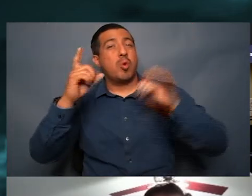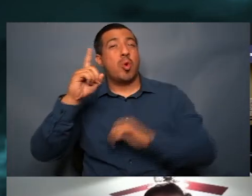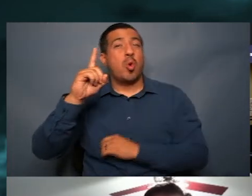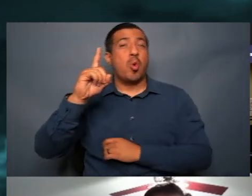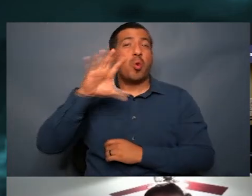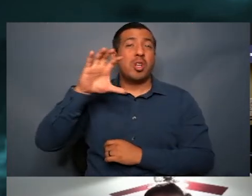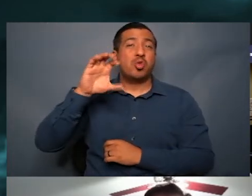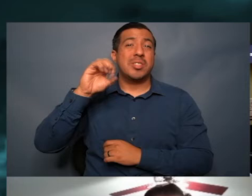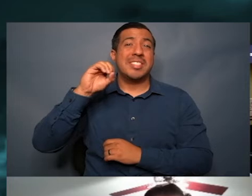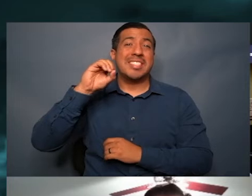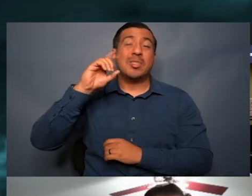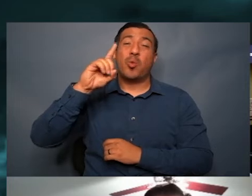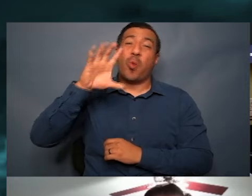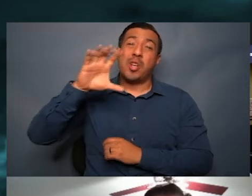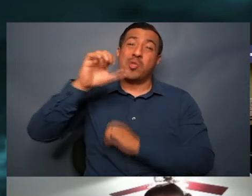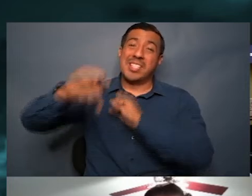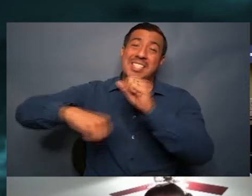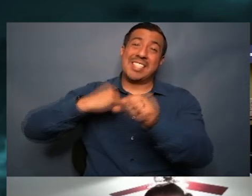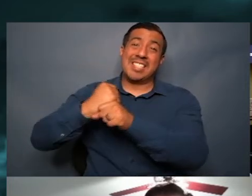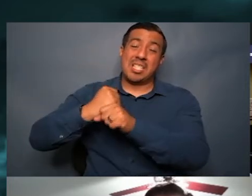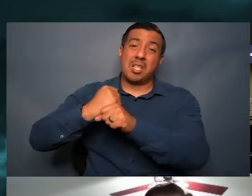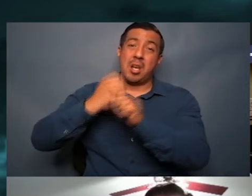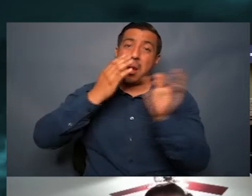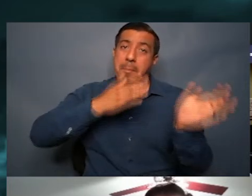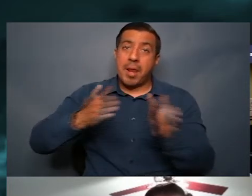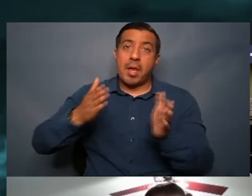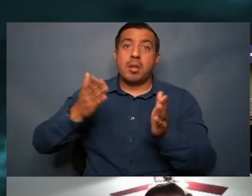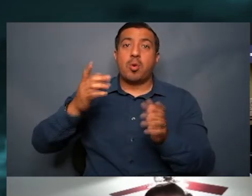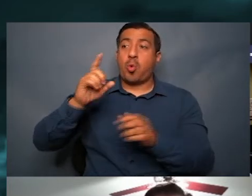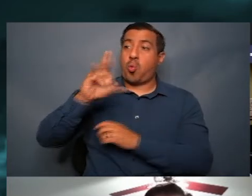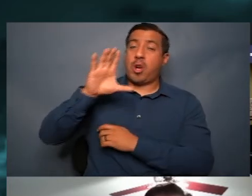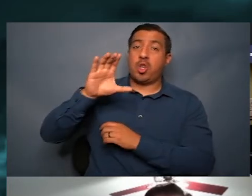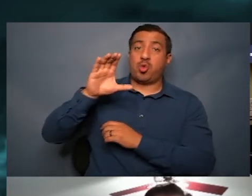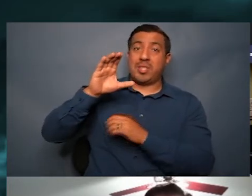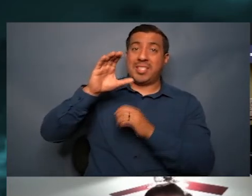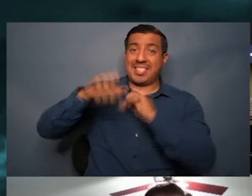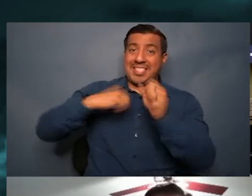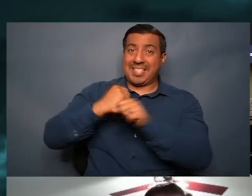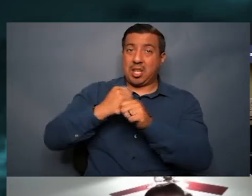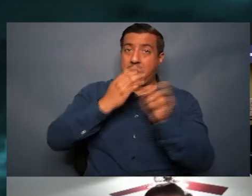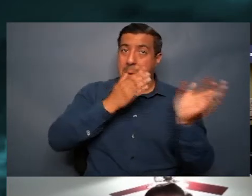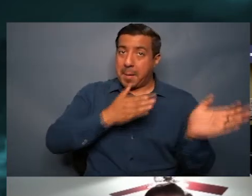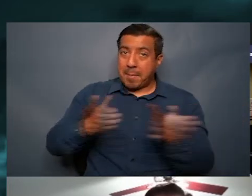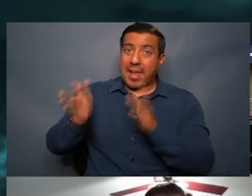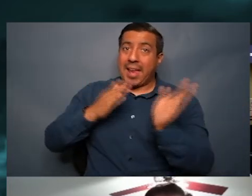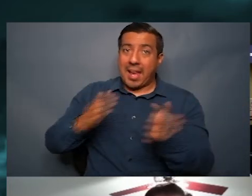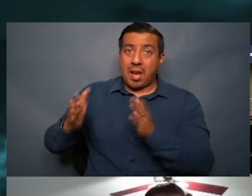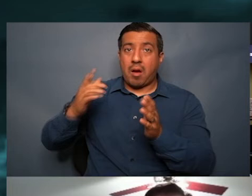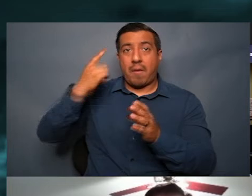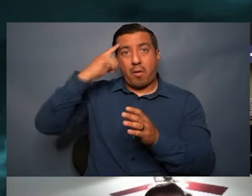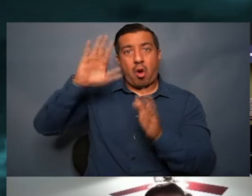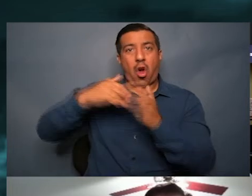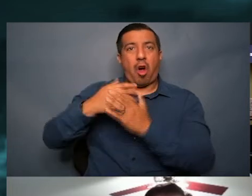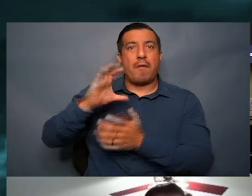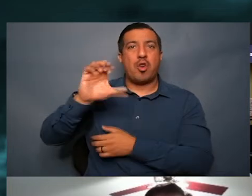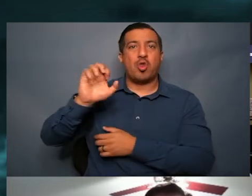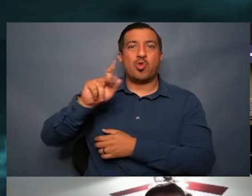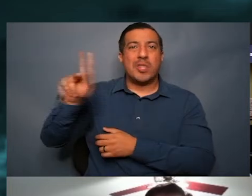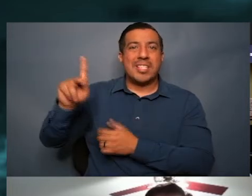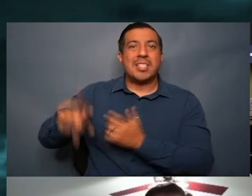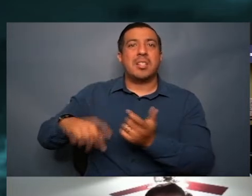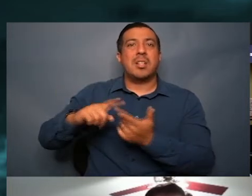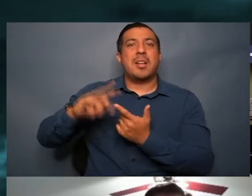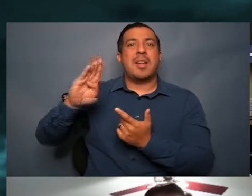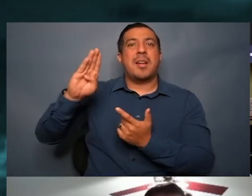100-year flood protection to Harris County, that means bringing the entire 100-year floodplain inside of all the creeks and bayous, is about